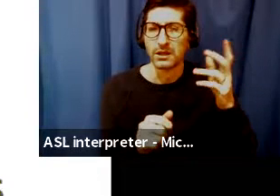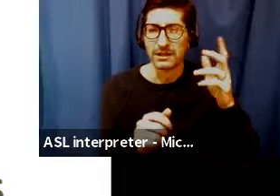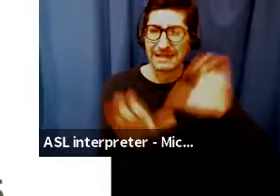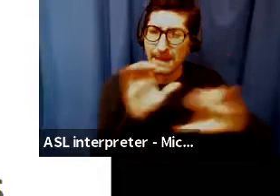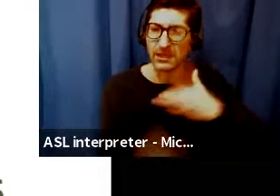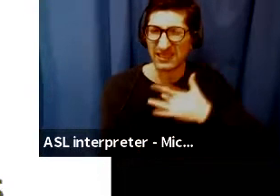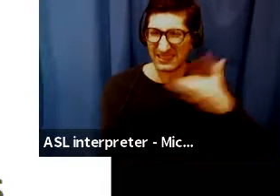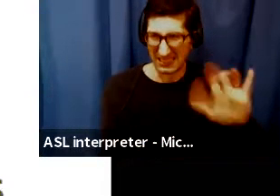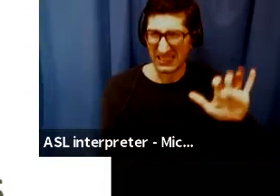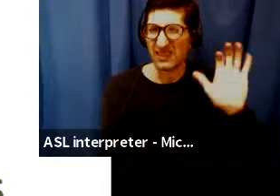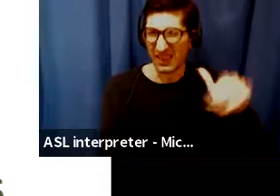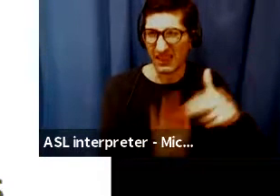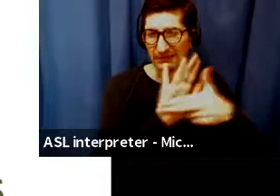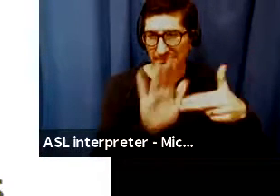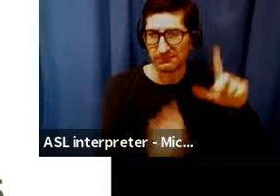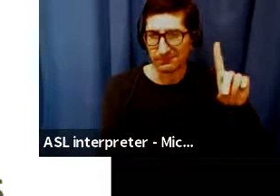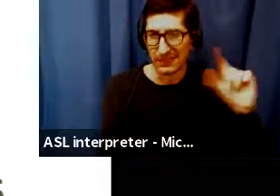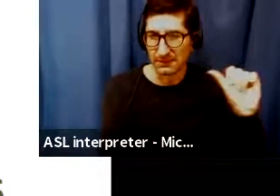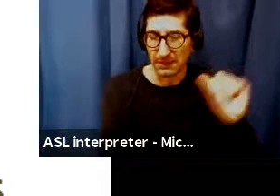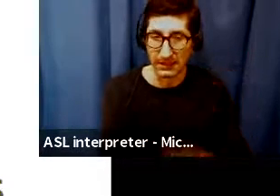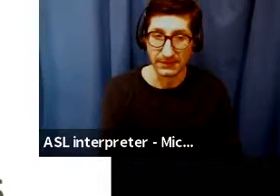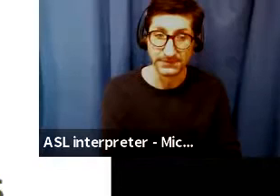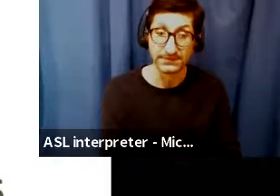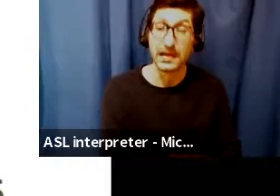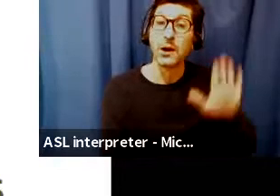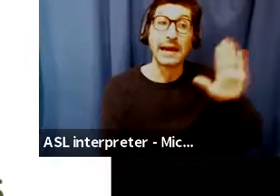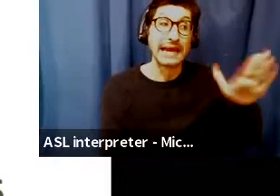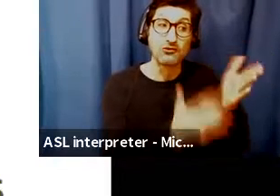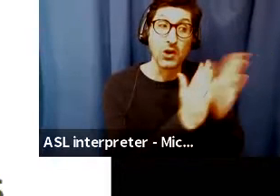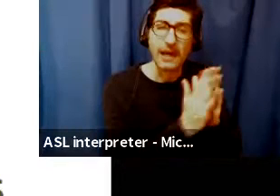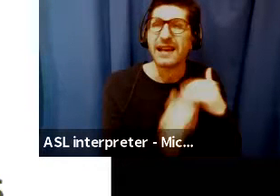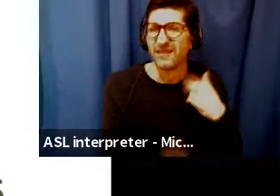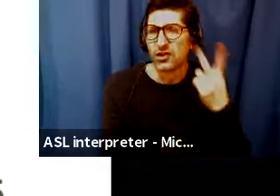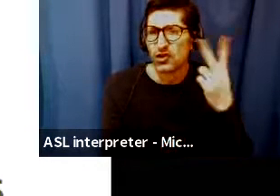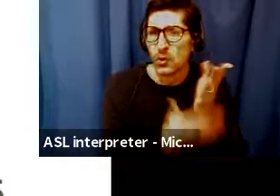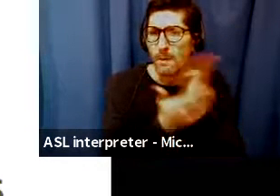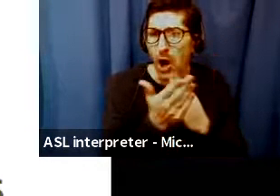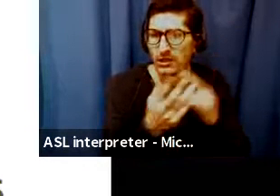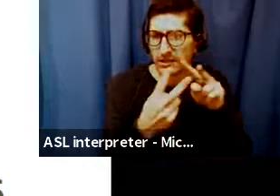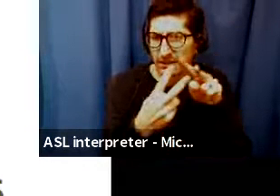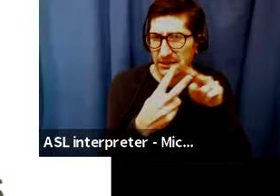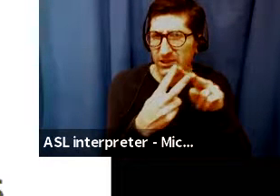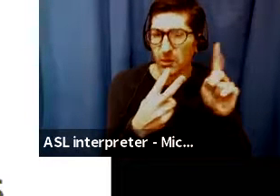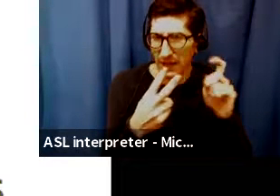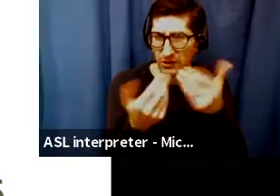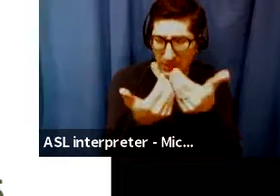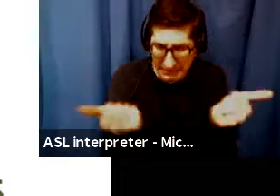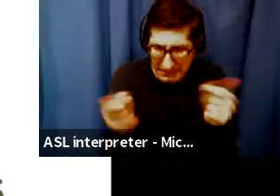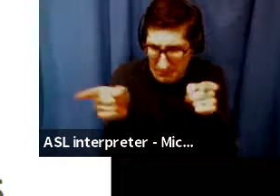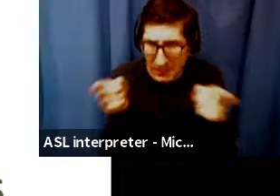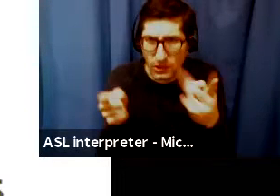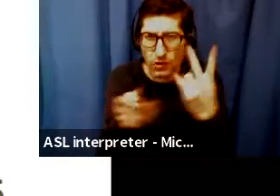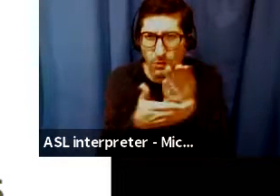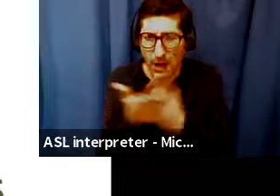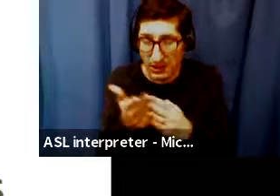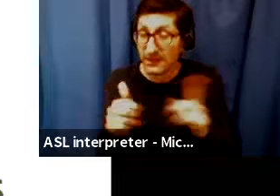to be a disability. Now, in terms of the request, it's really two requests. So I had to really divide this in two. The first